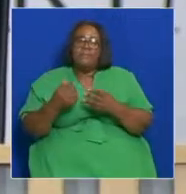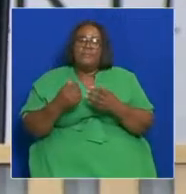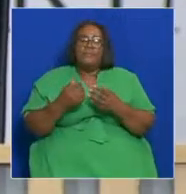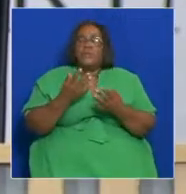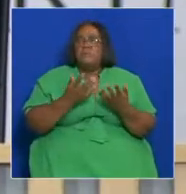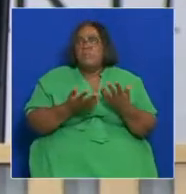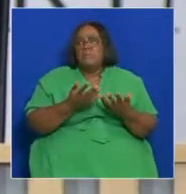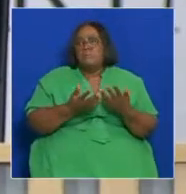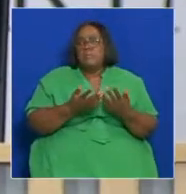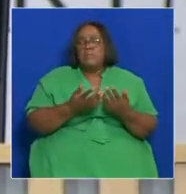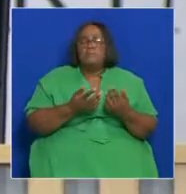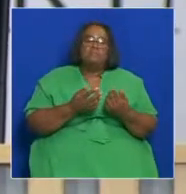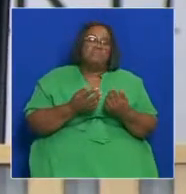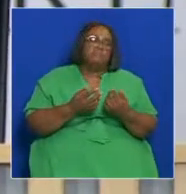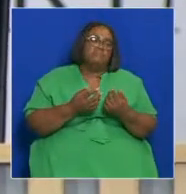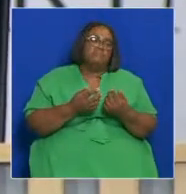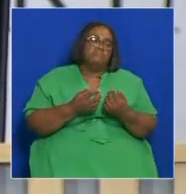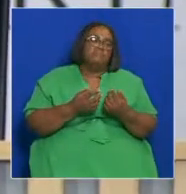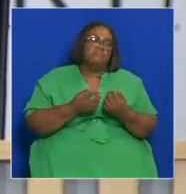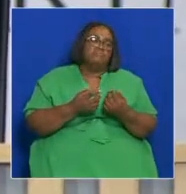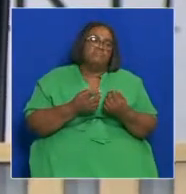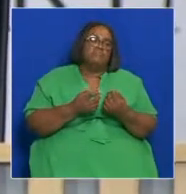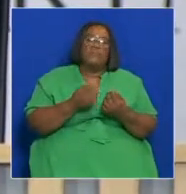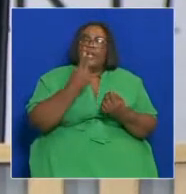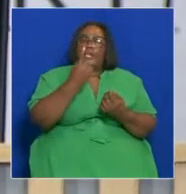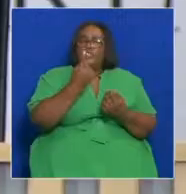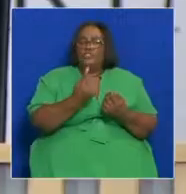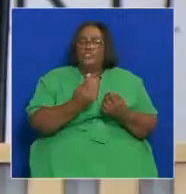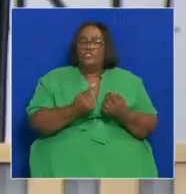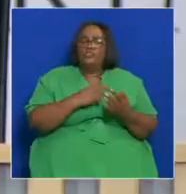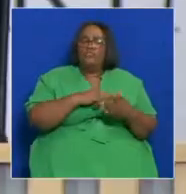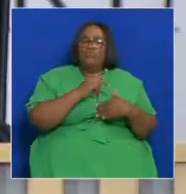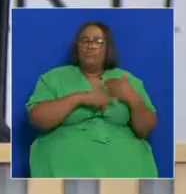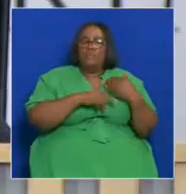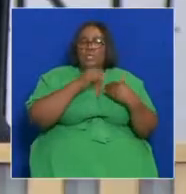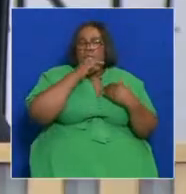give it, each project has a name, so